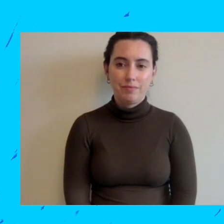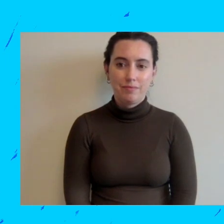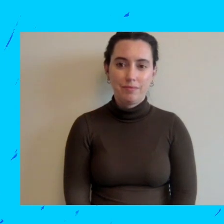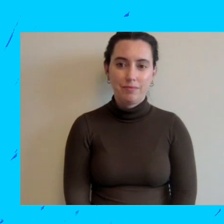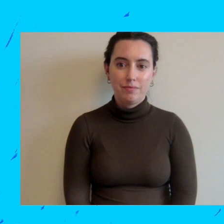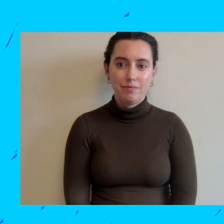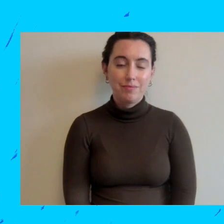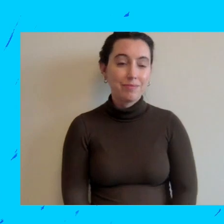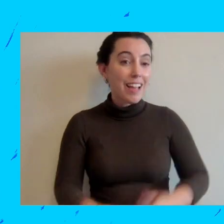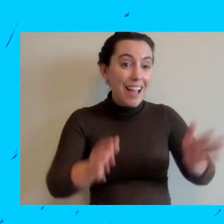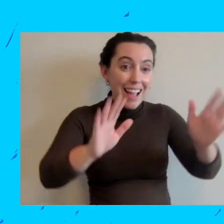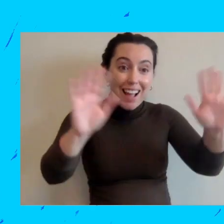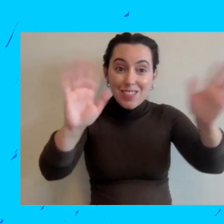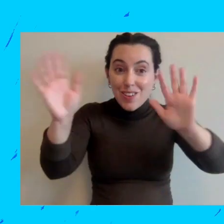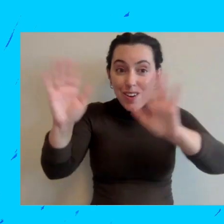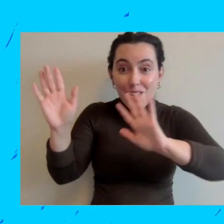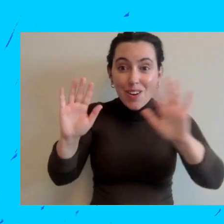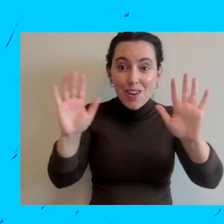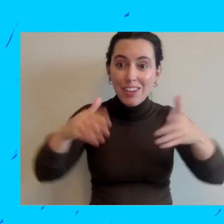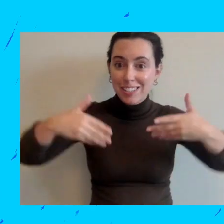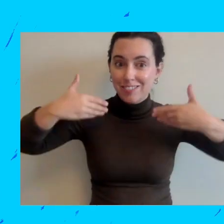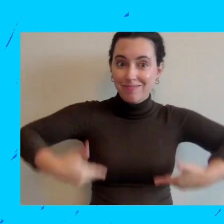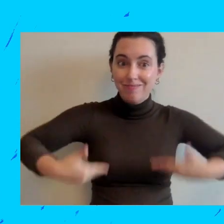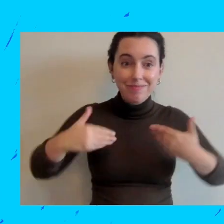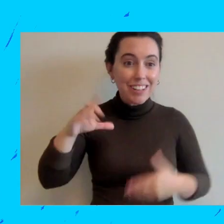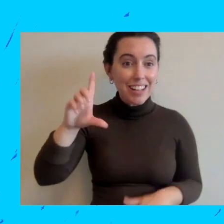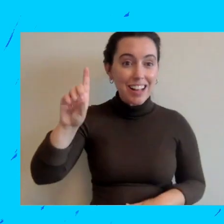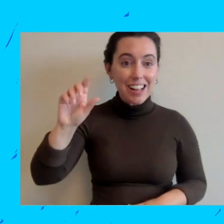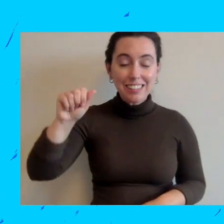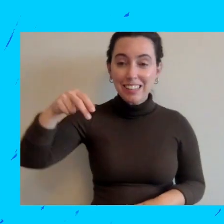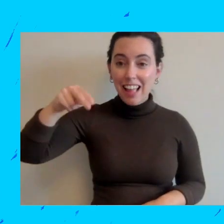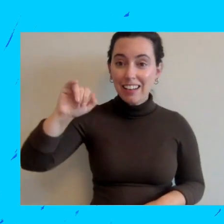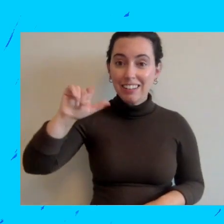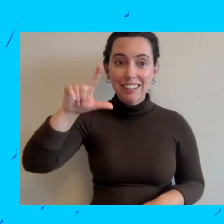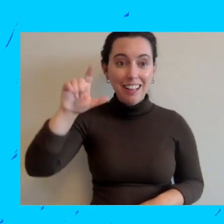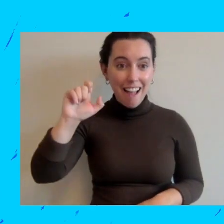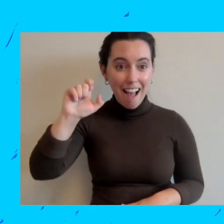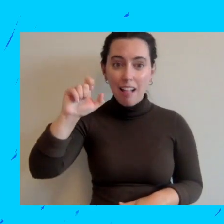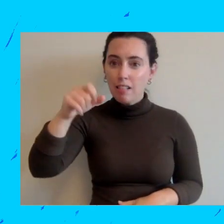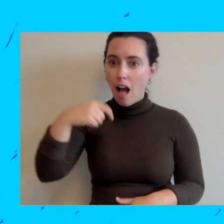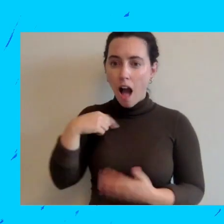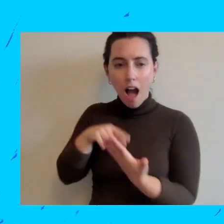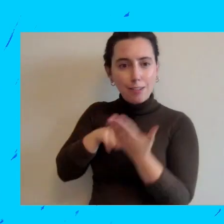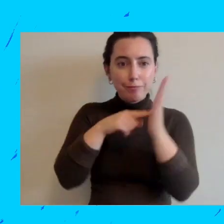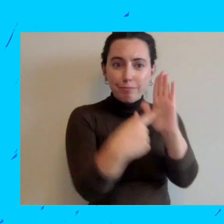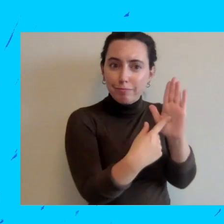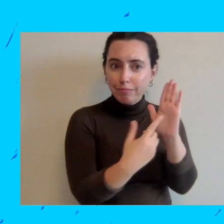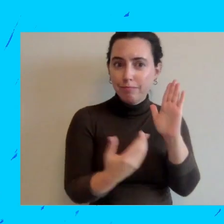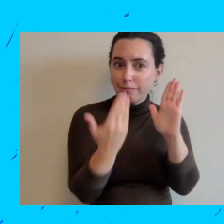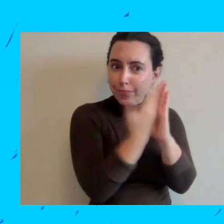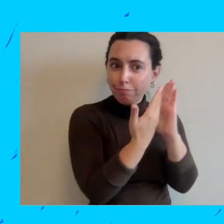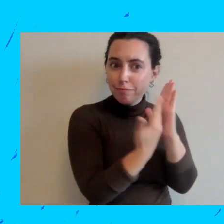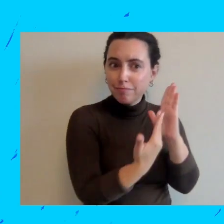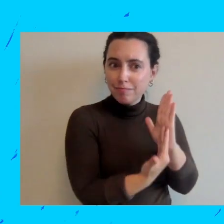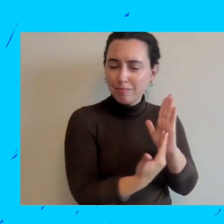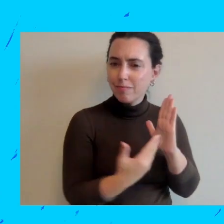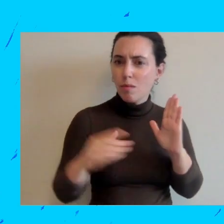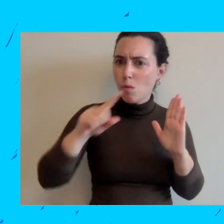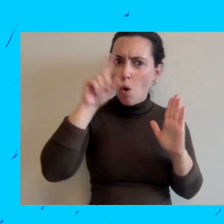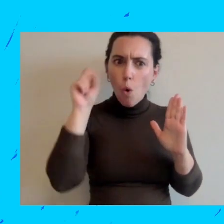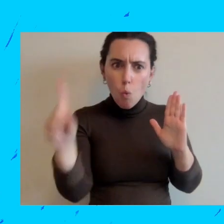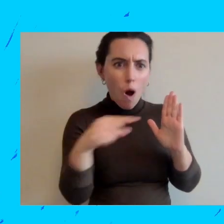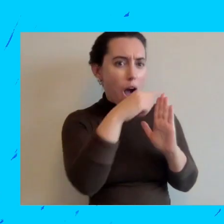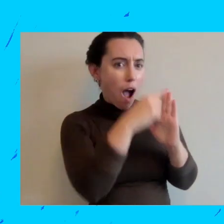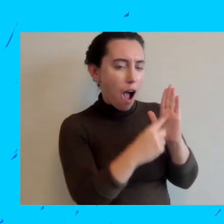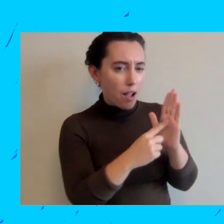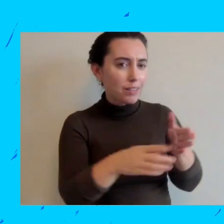Hello, everyone. I'm Danielle, and I'm here to share with you new evidence that shows exactly why we need more attention